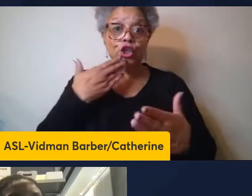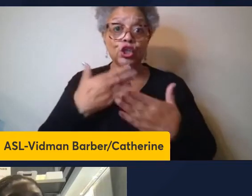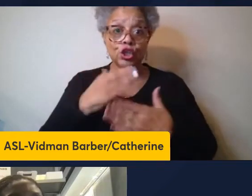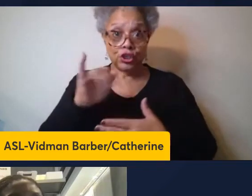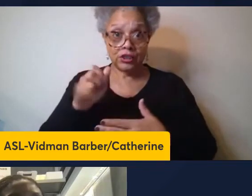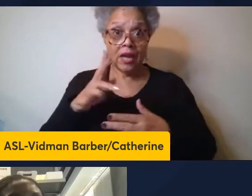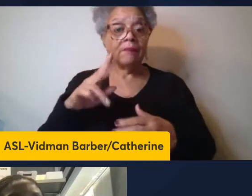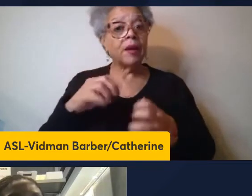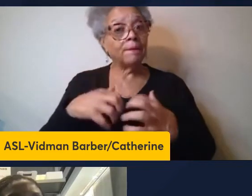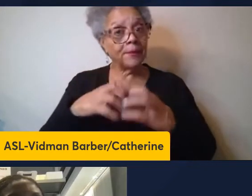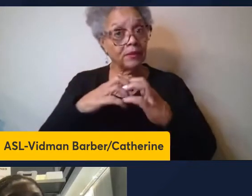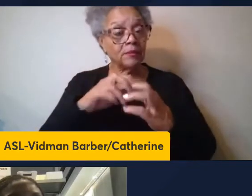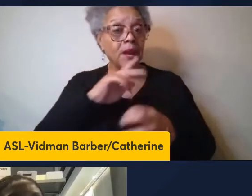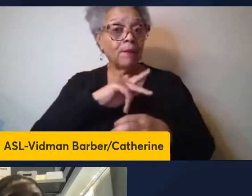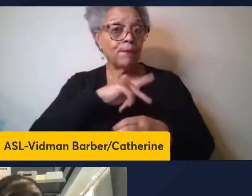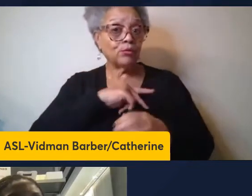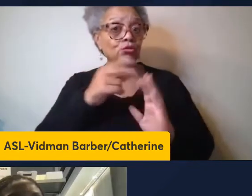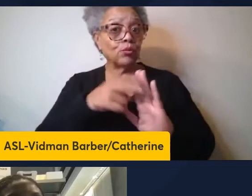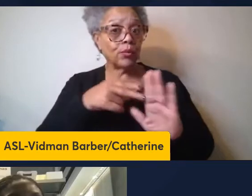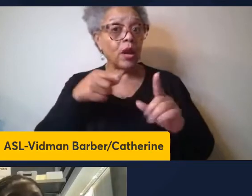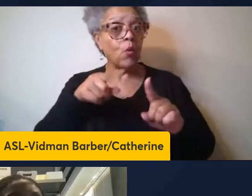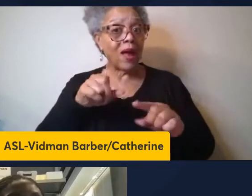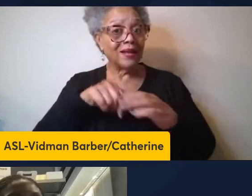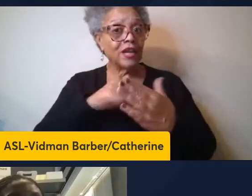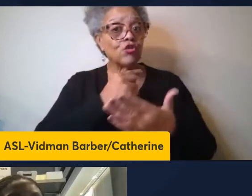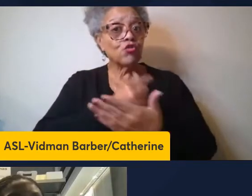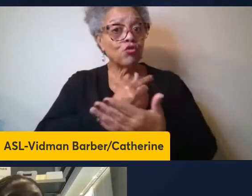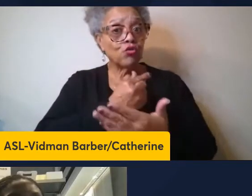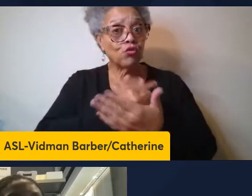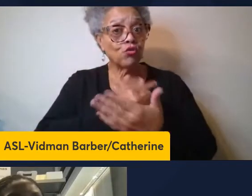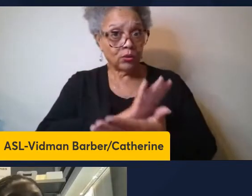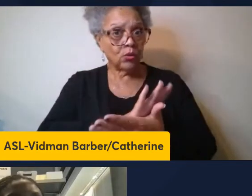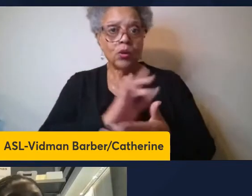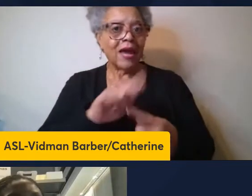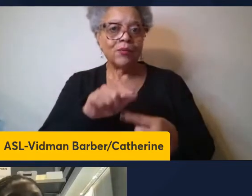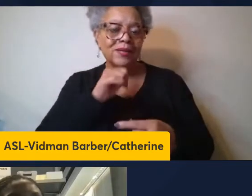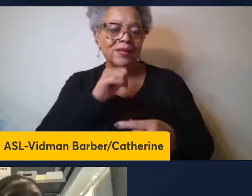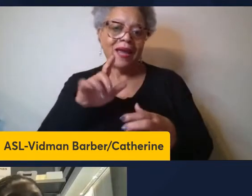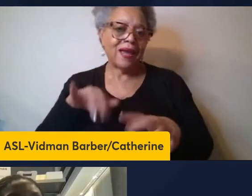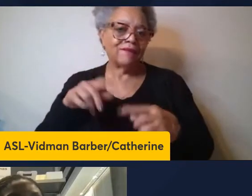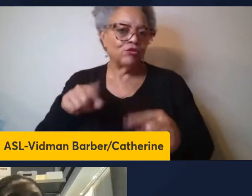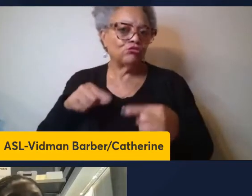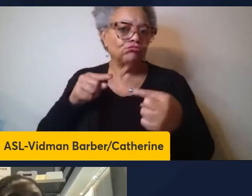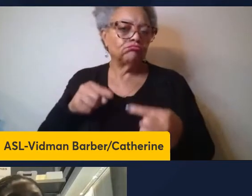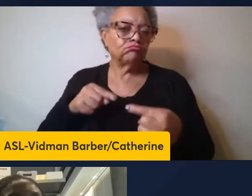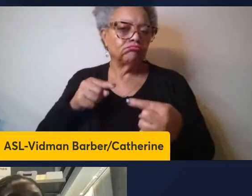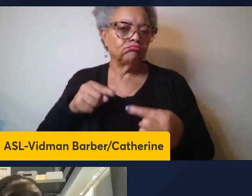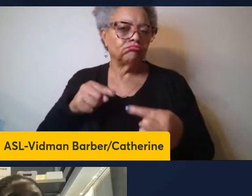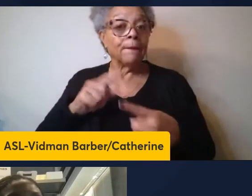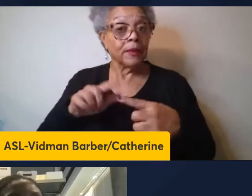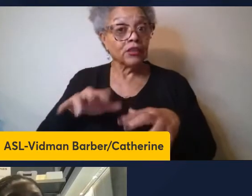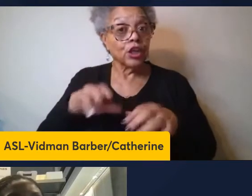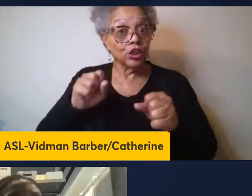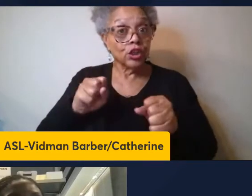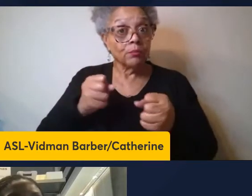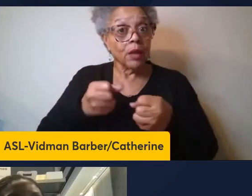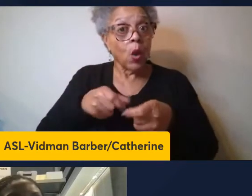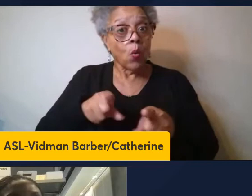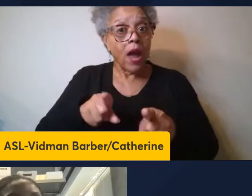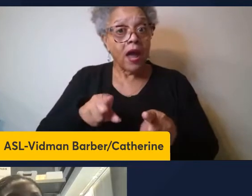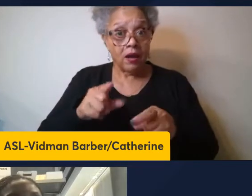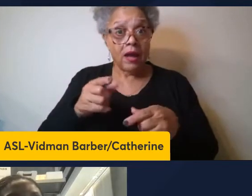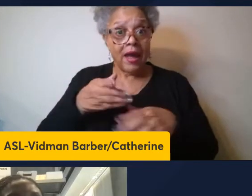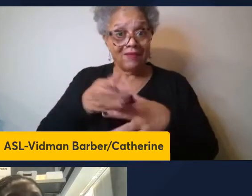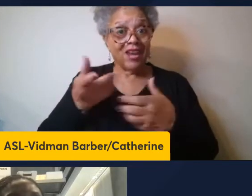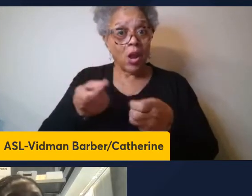my personal brand while I was in grad school, that I would not have struggled, because it took me a while. When I lost my job in 2018,